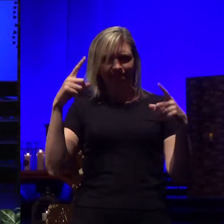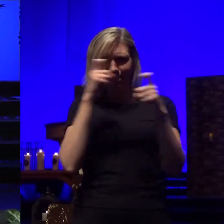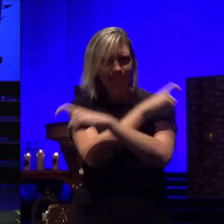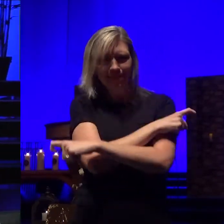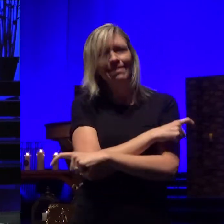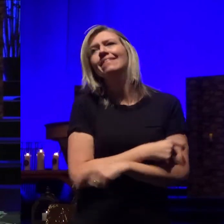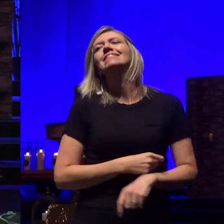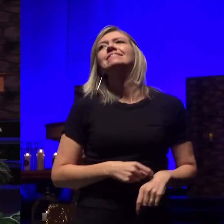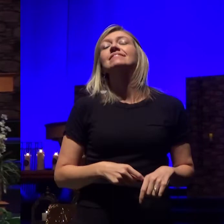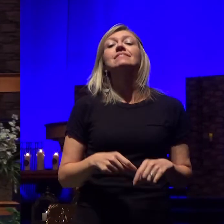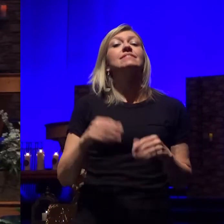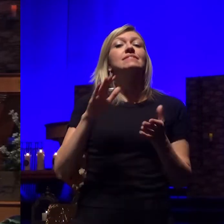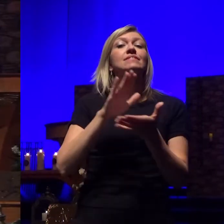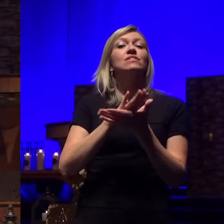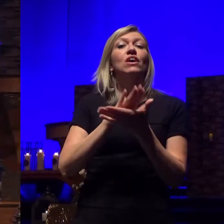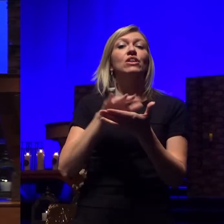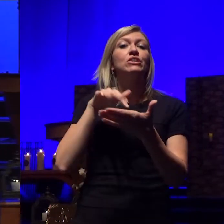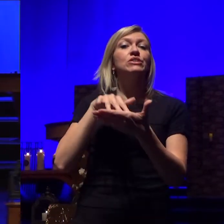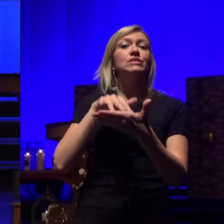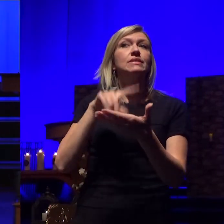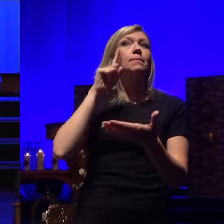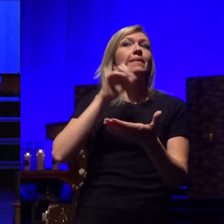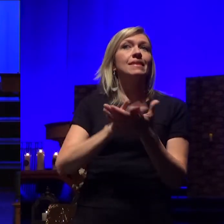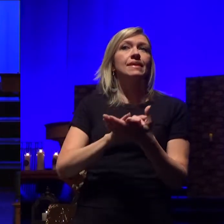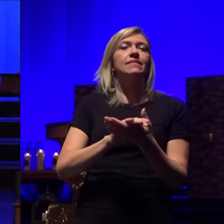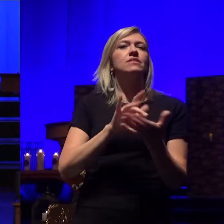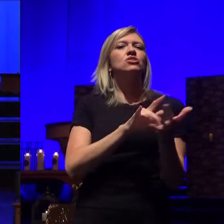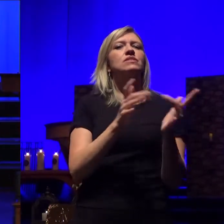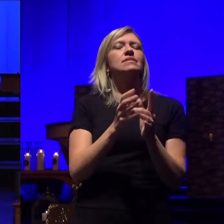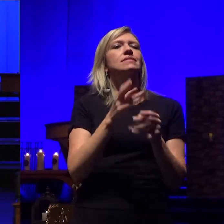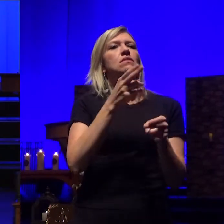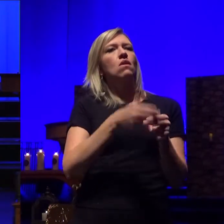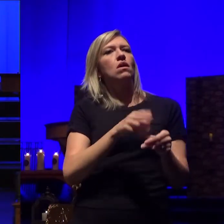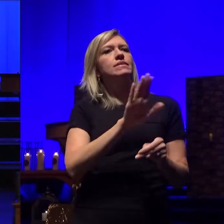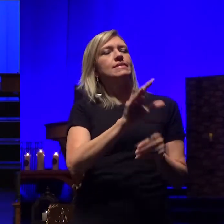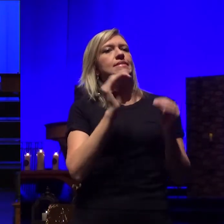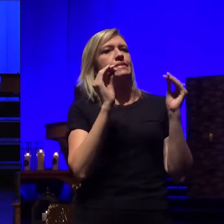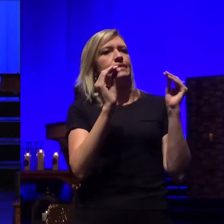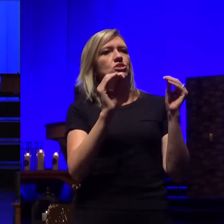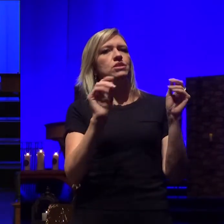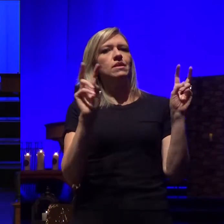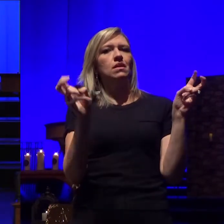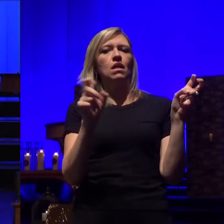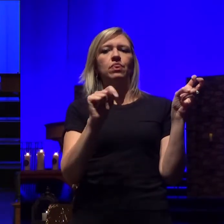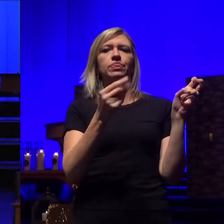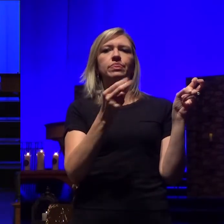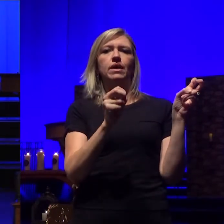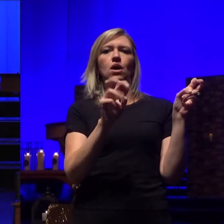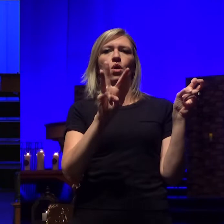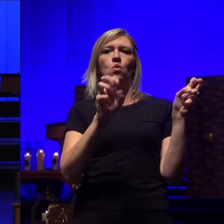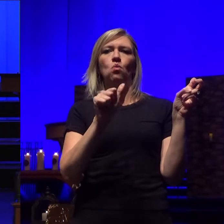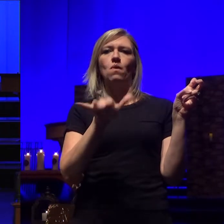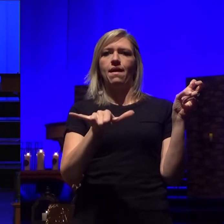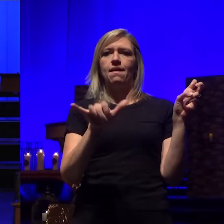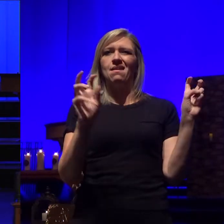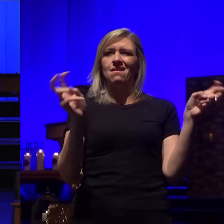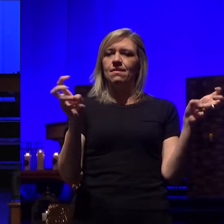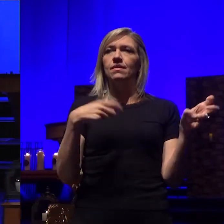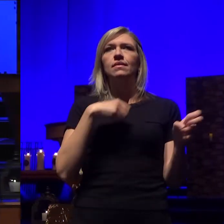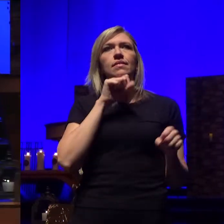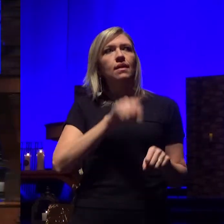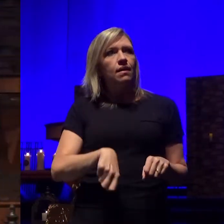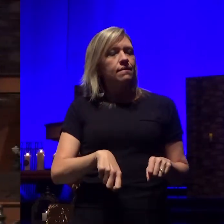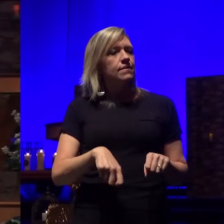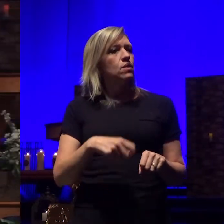going. And scholars believe that Jesus called his teaching the way. The way. And I love that because it reminds